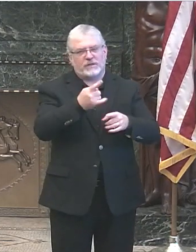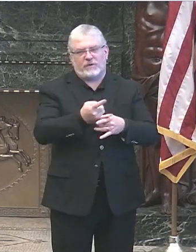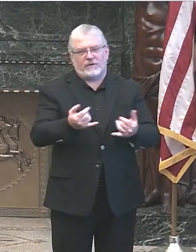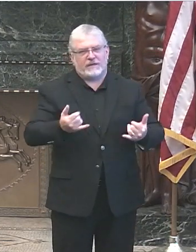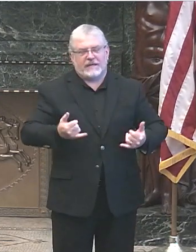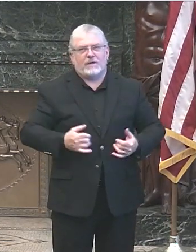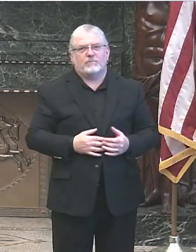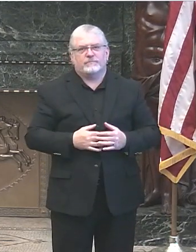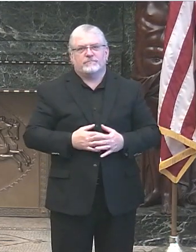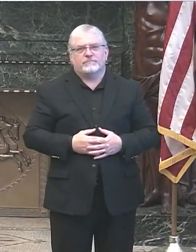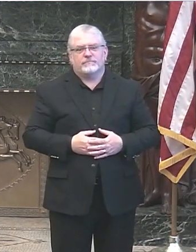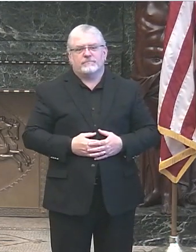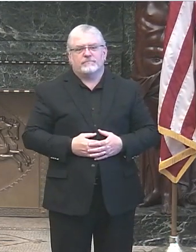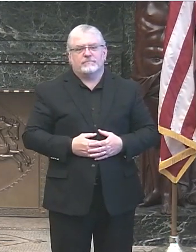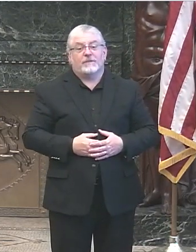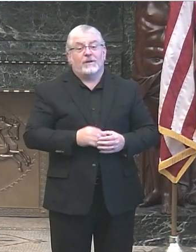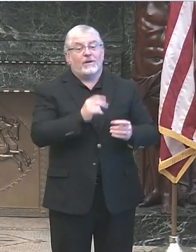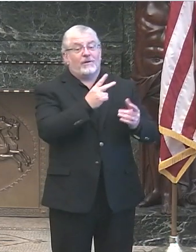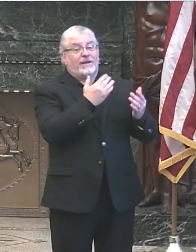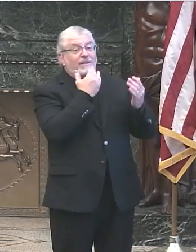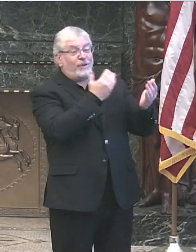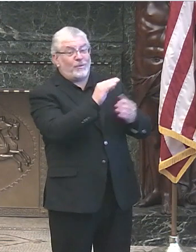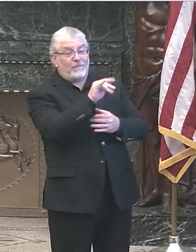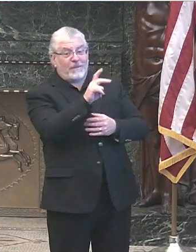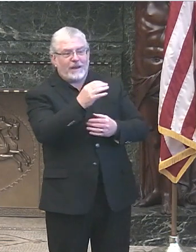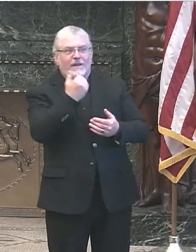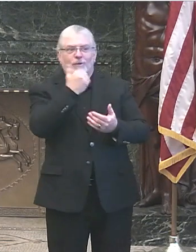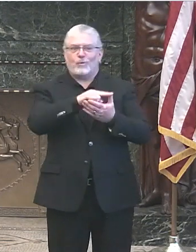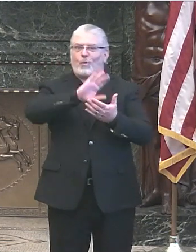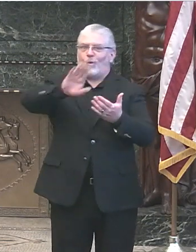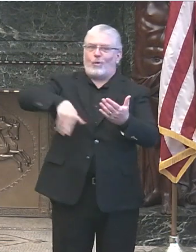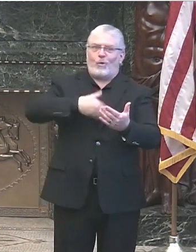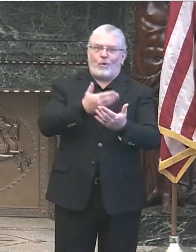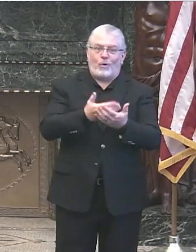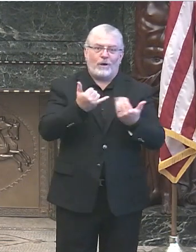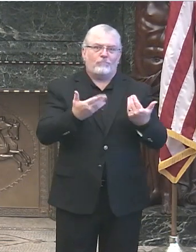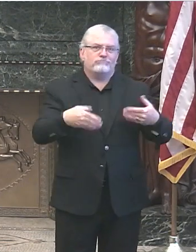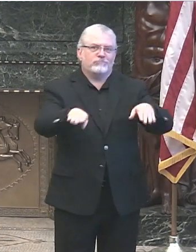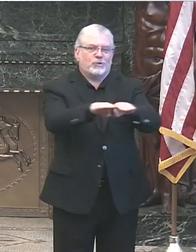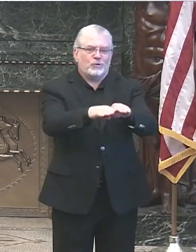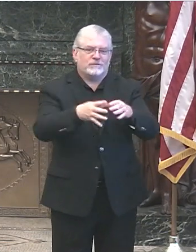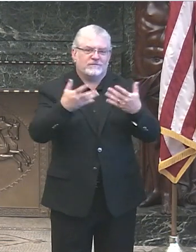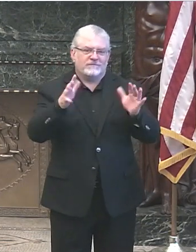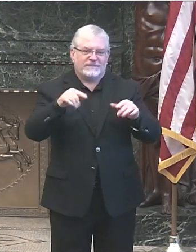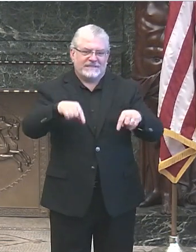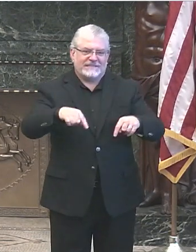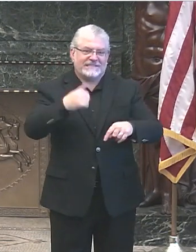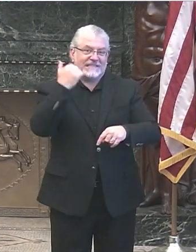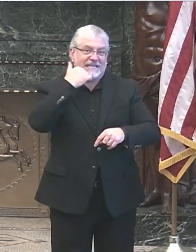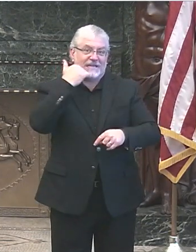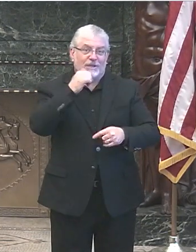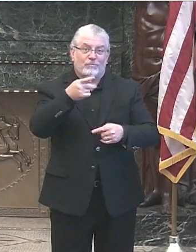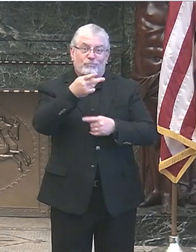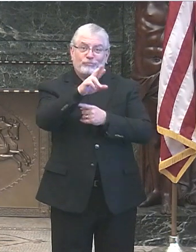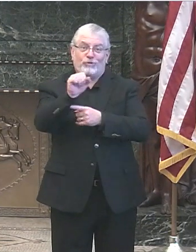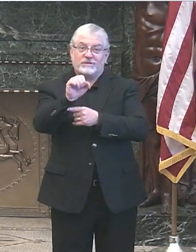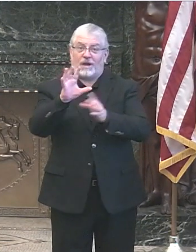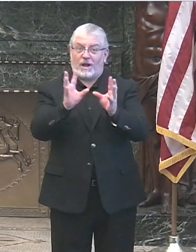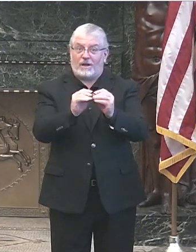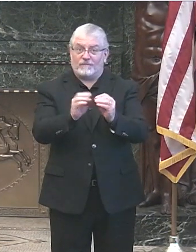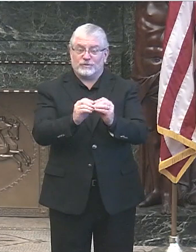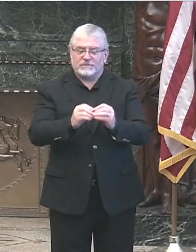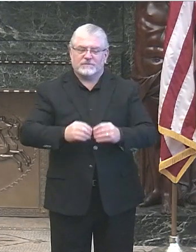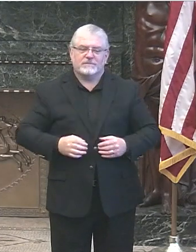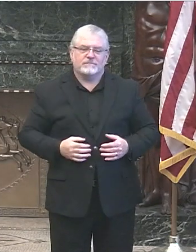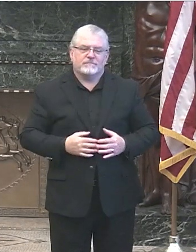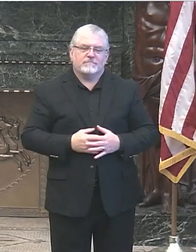Okay. Thank you, Mike, and thank you all. That concludes our daily briefing. Brian, I just has another announcement. Go ahead.